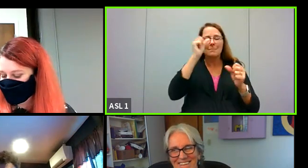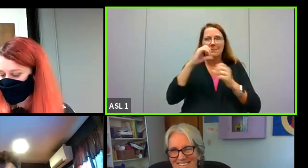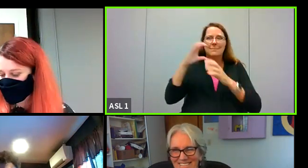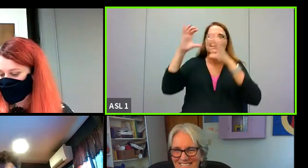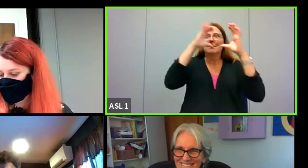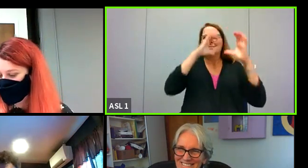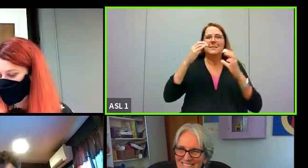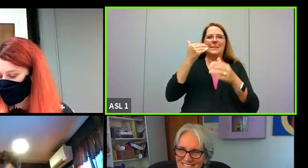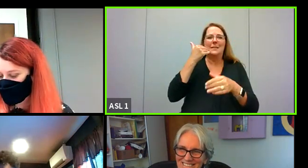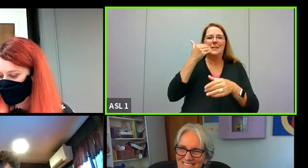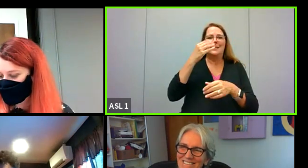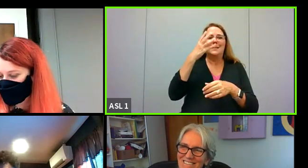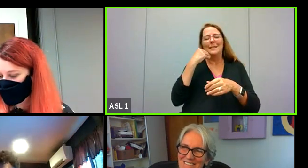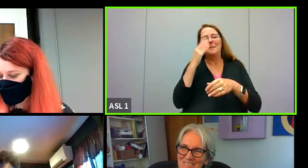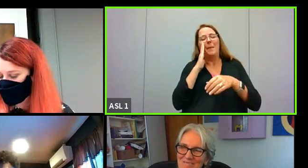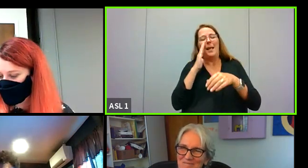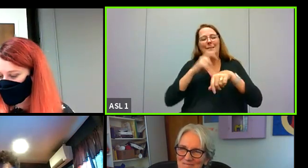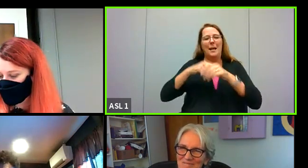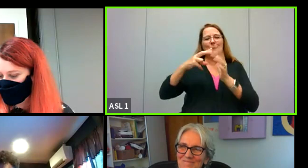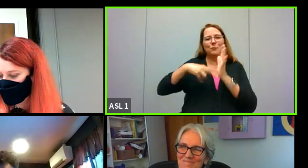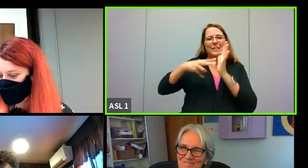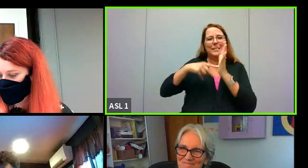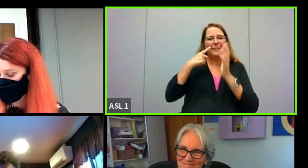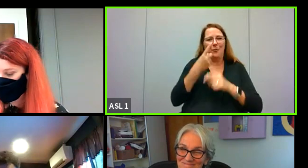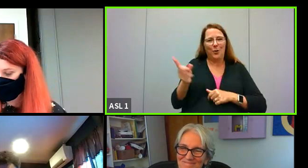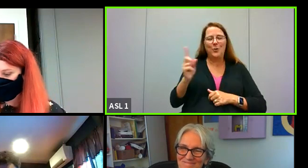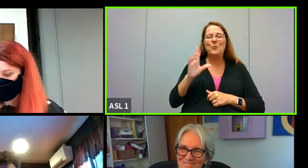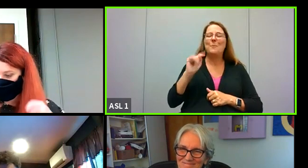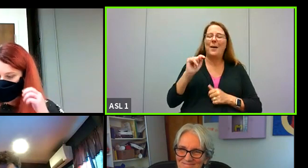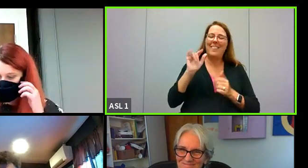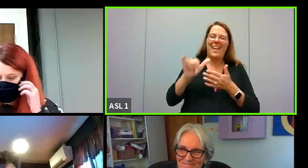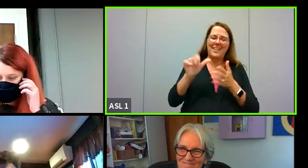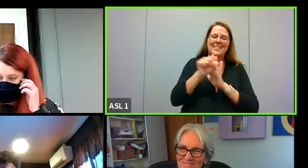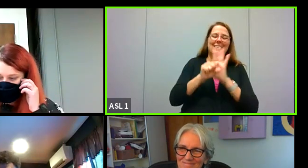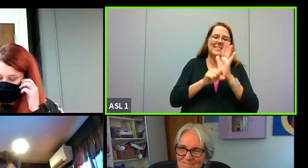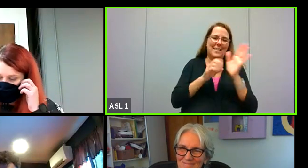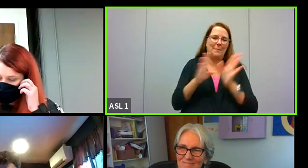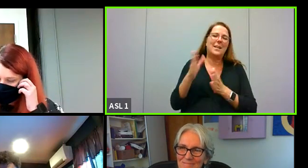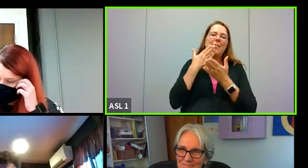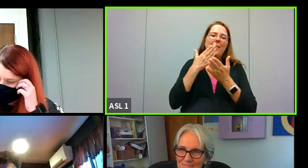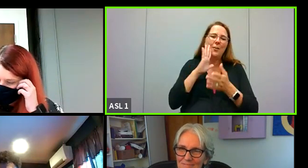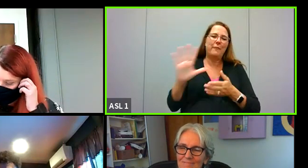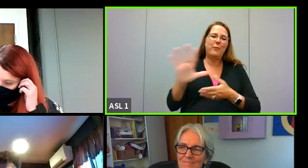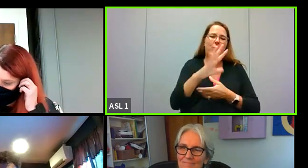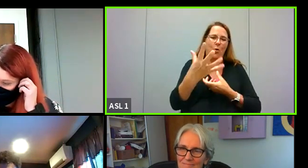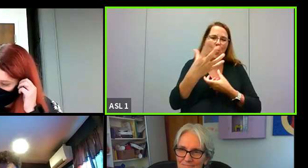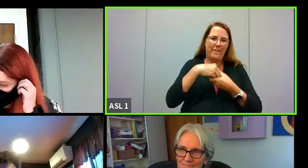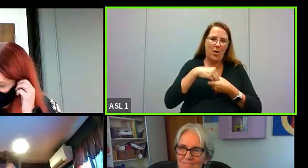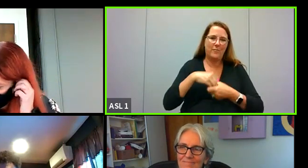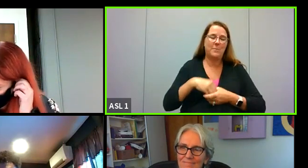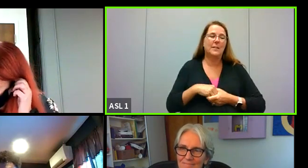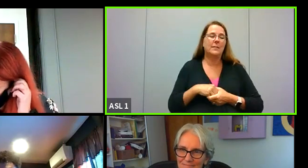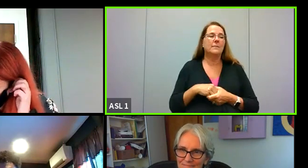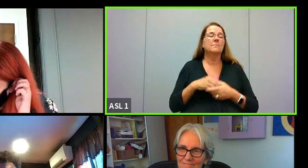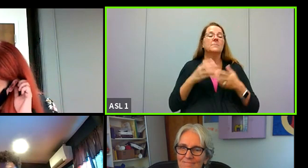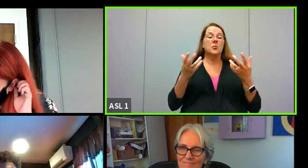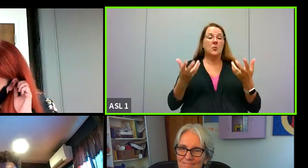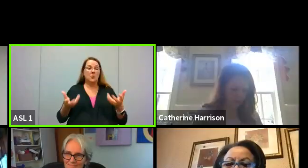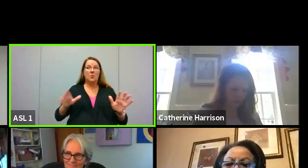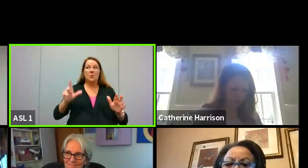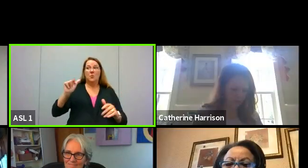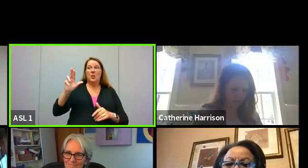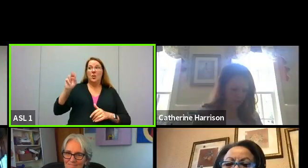that is the status of the state plan, and I thank you all again, as I said. So with that being said, Lauren had asked